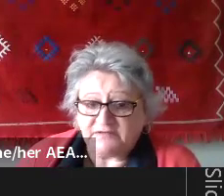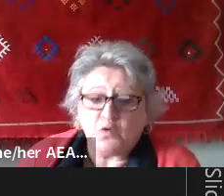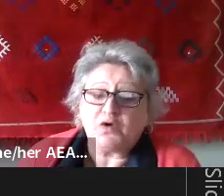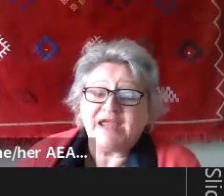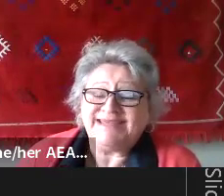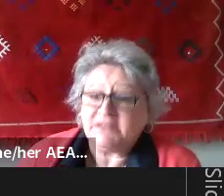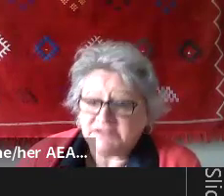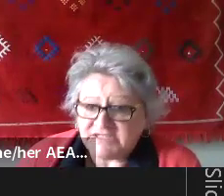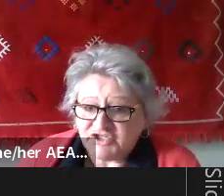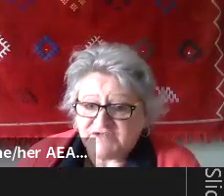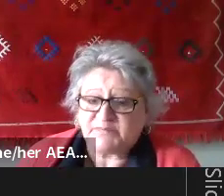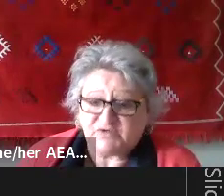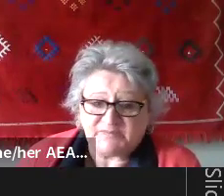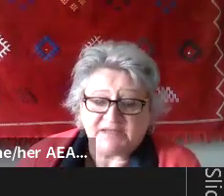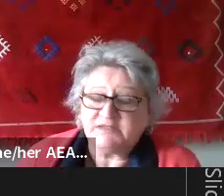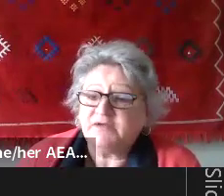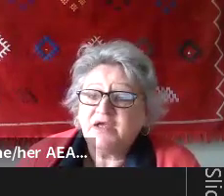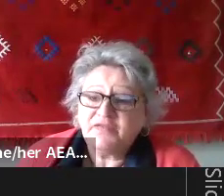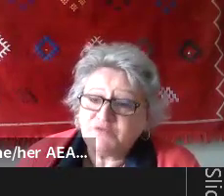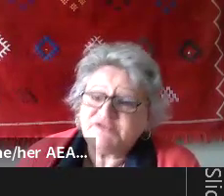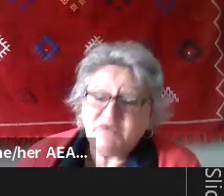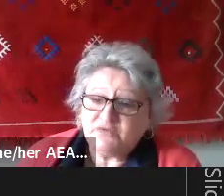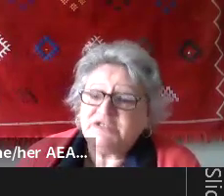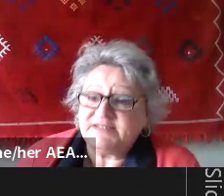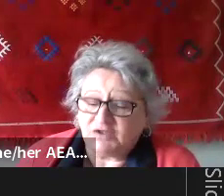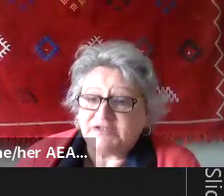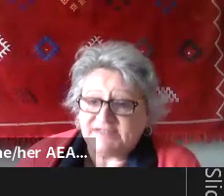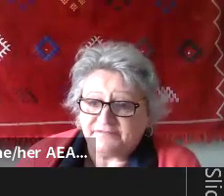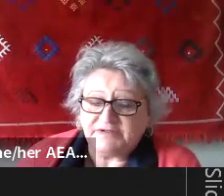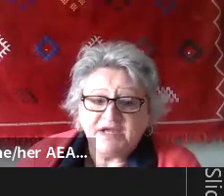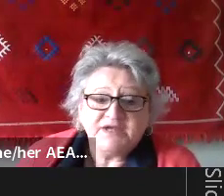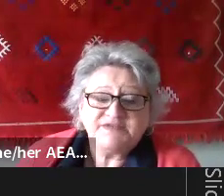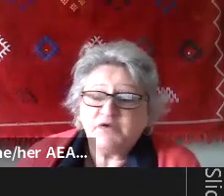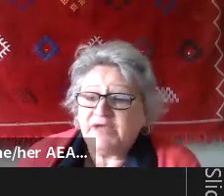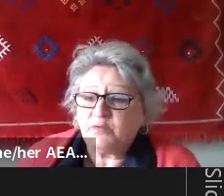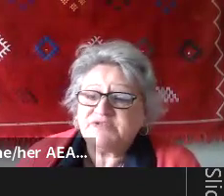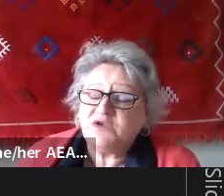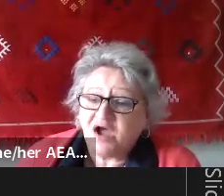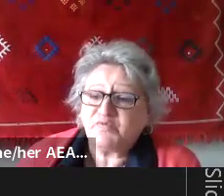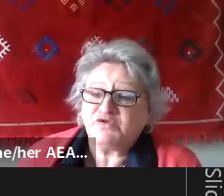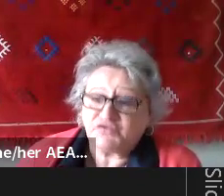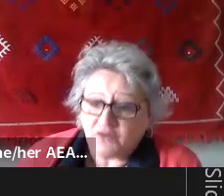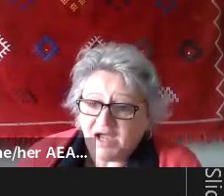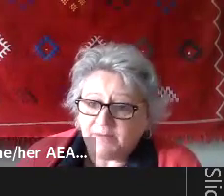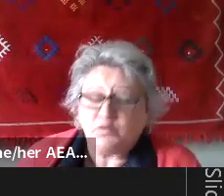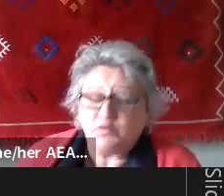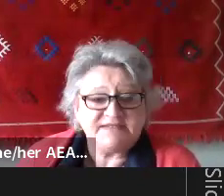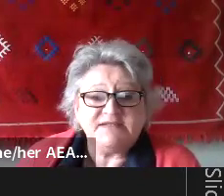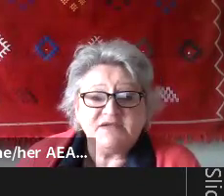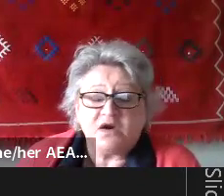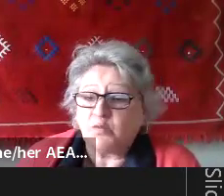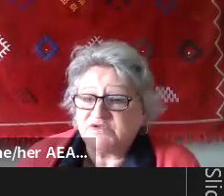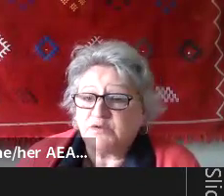perspective or an Indigenous perspective, those communities look different. So it was not prescribed